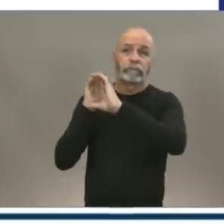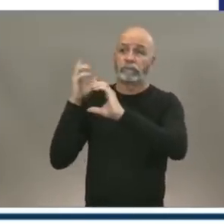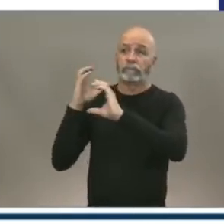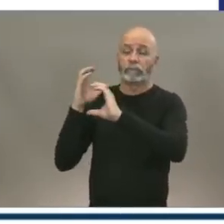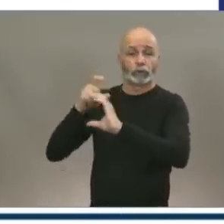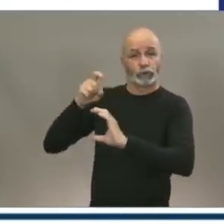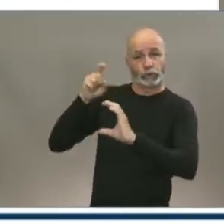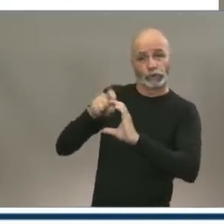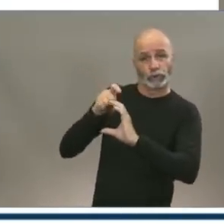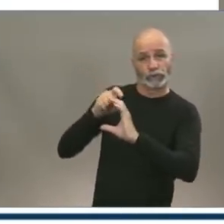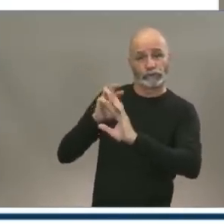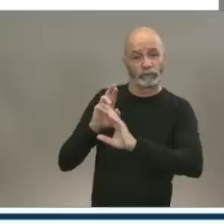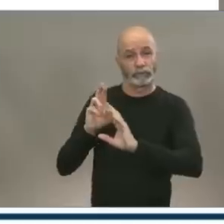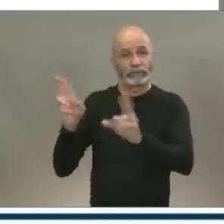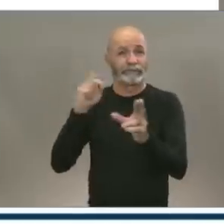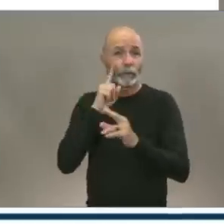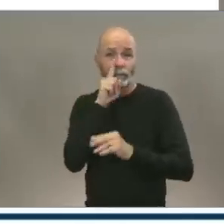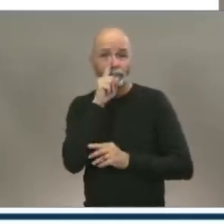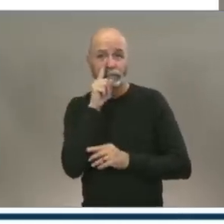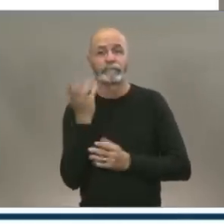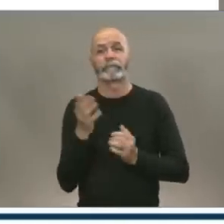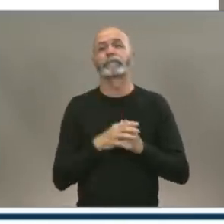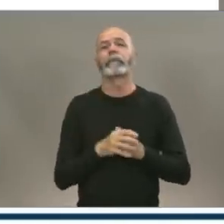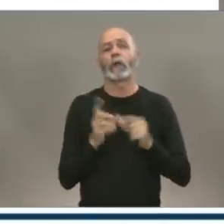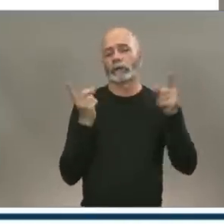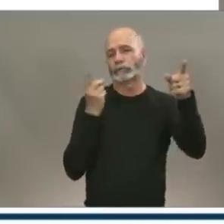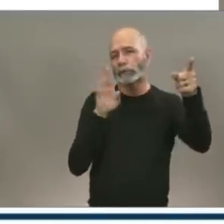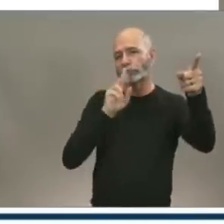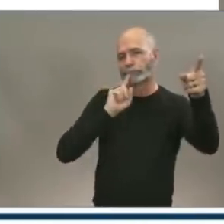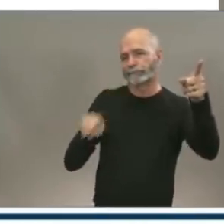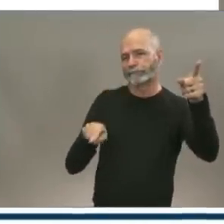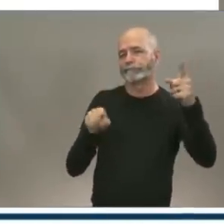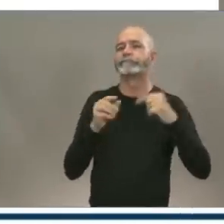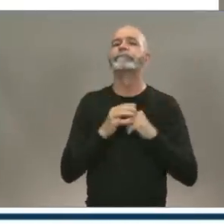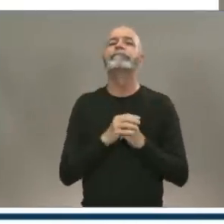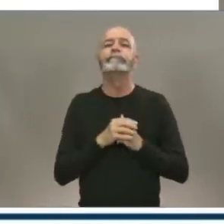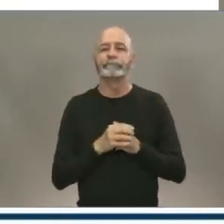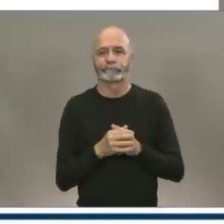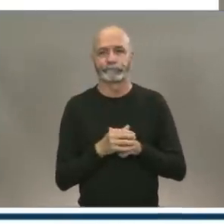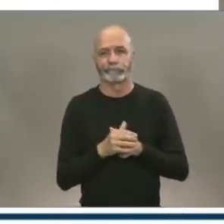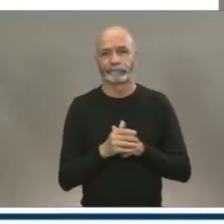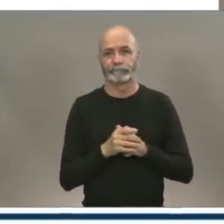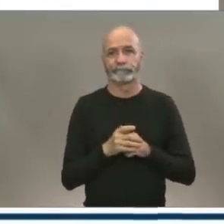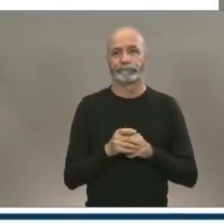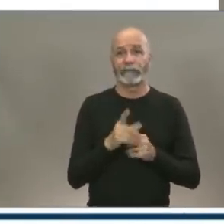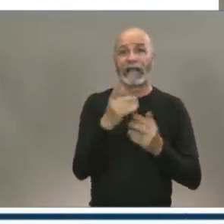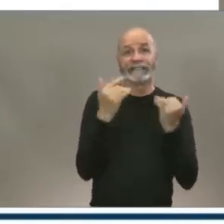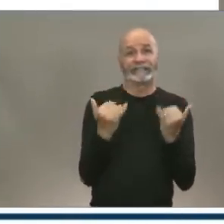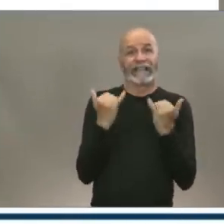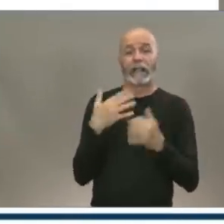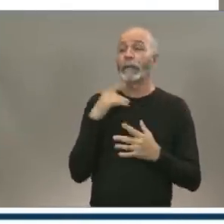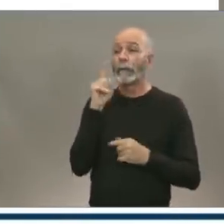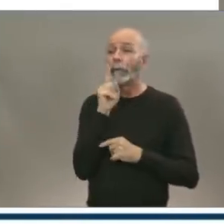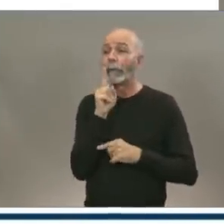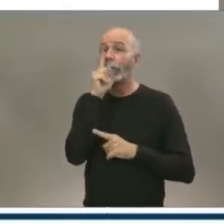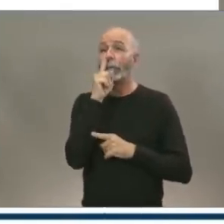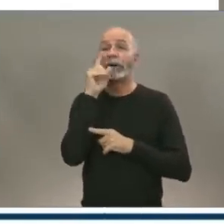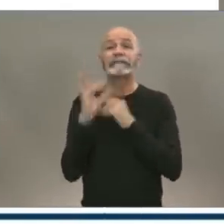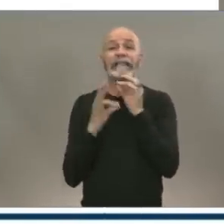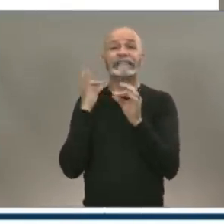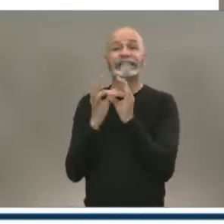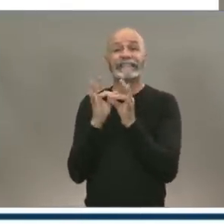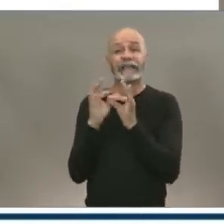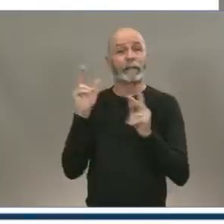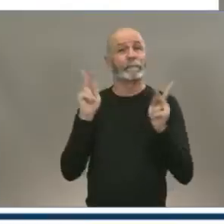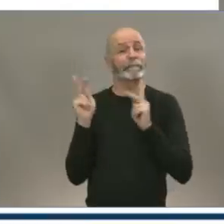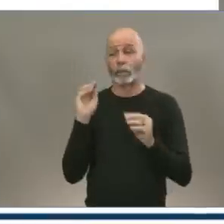had, as I've said here, our testing strategy in the fourth wave is to not have asymptomatic testing for everybody, but we